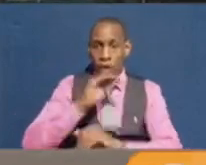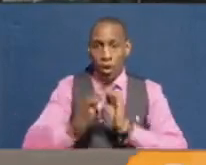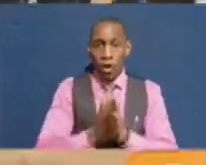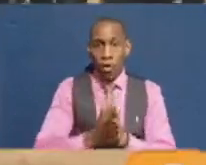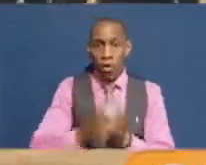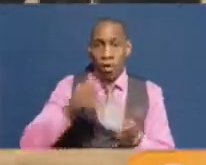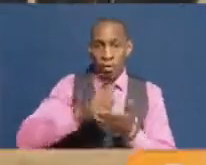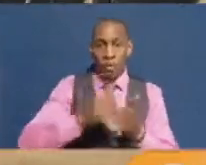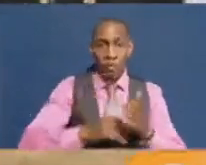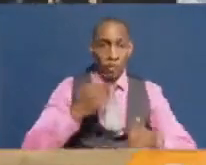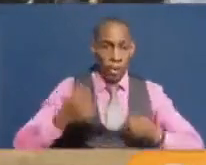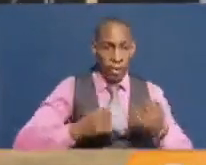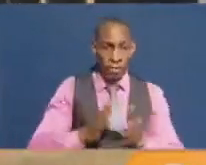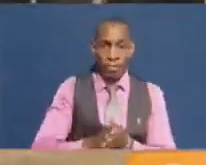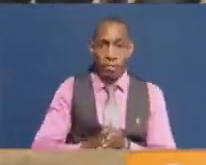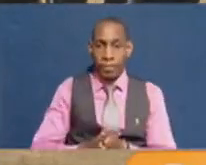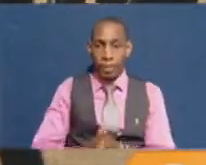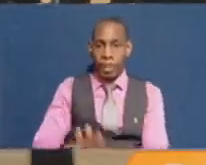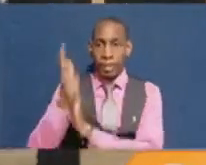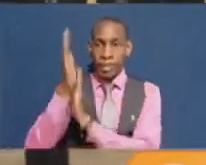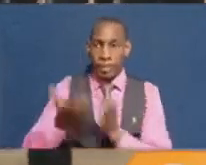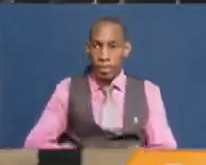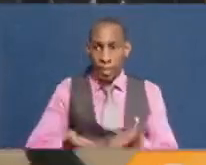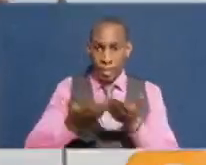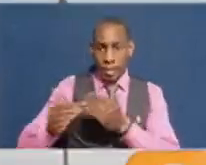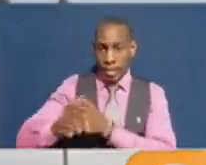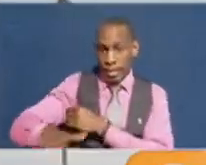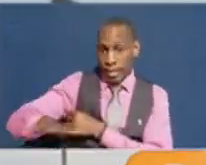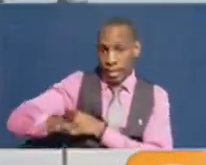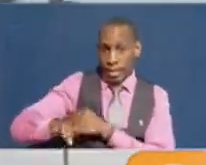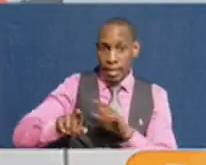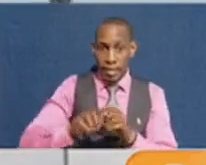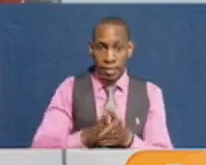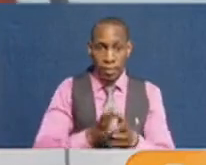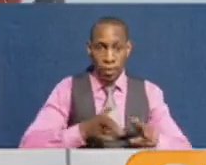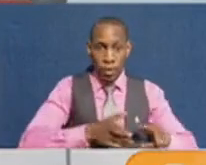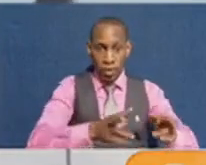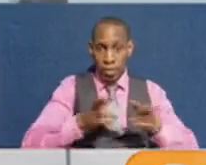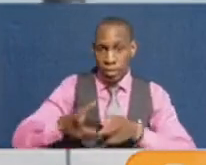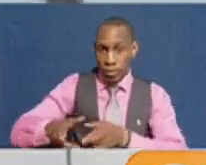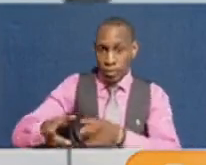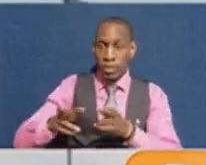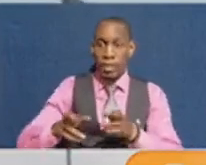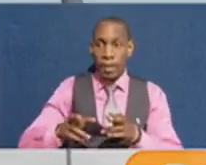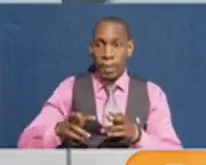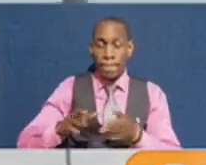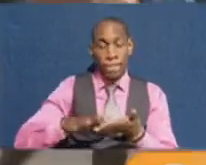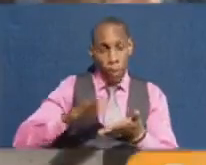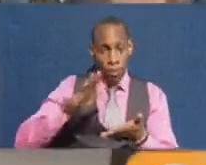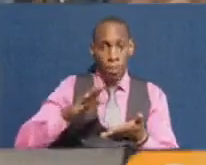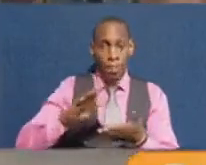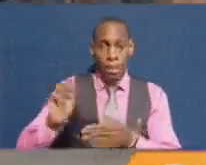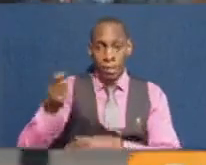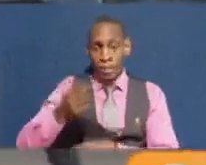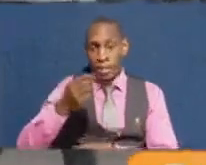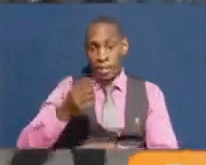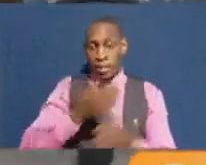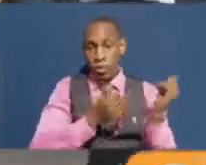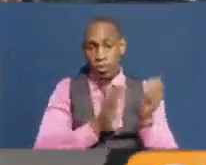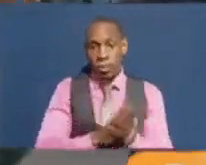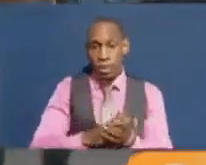the entertainment. Security has been beefed up around the venue and on the roads. Additionally, the president is expected